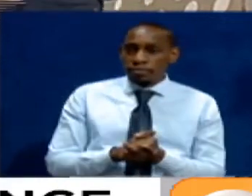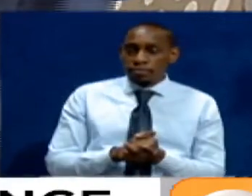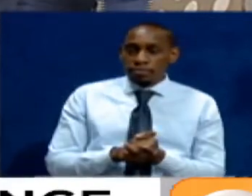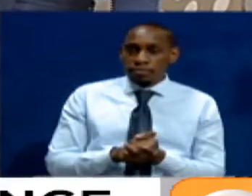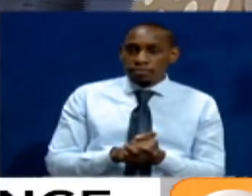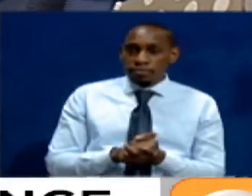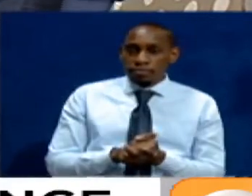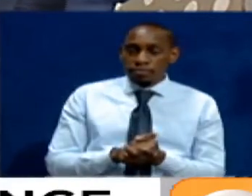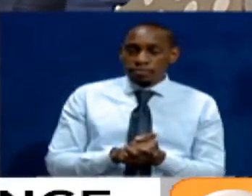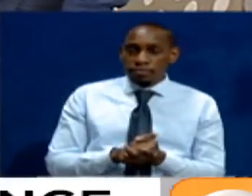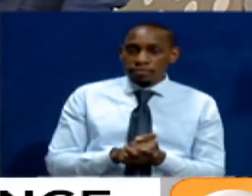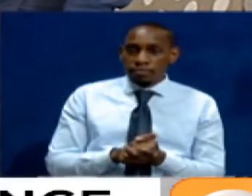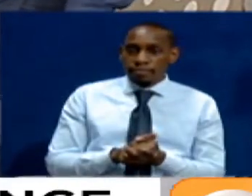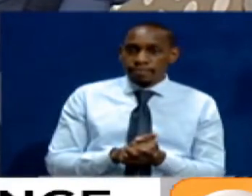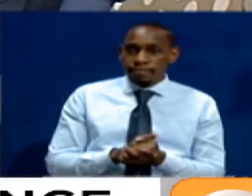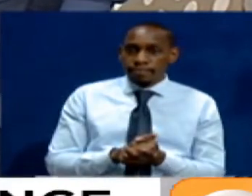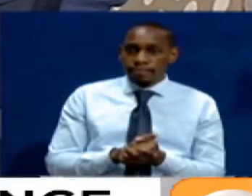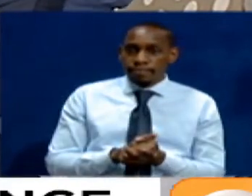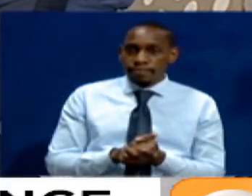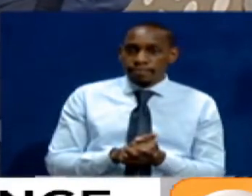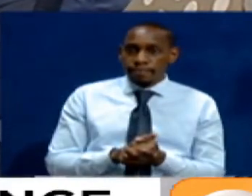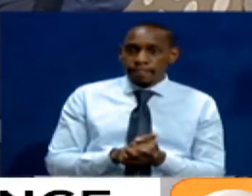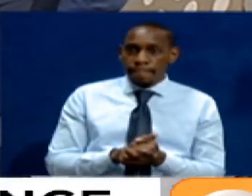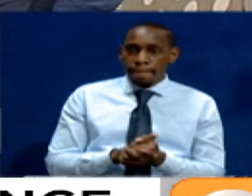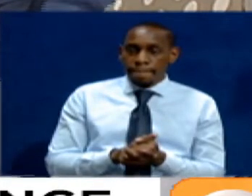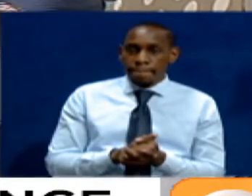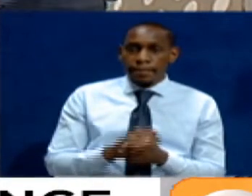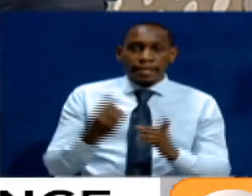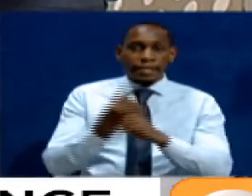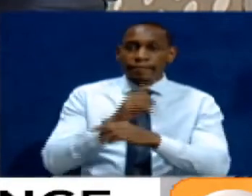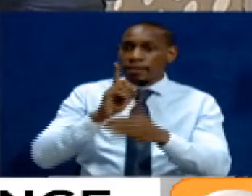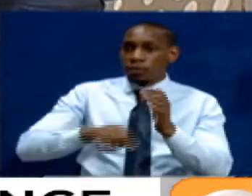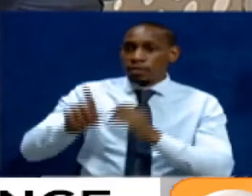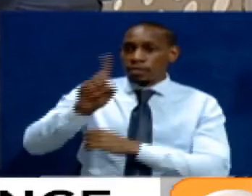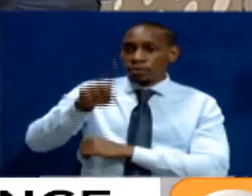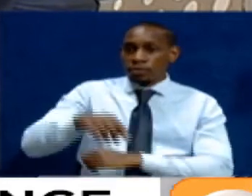time I had a flu, I had a cold. When does one draw the line?